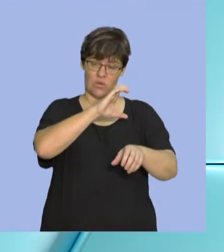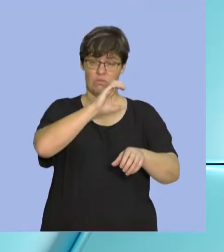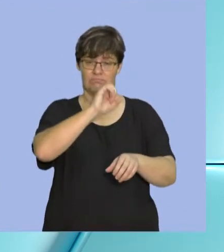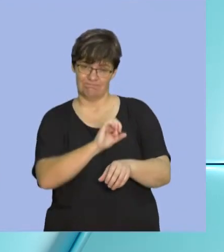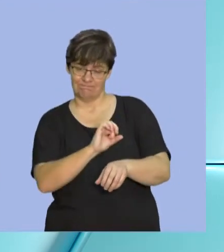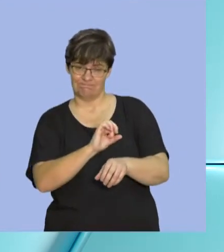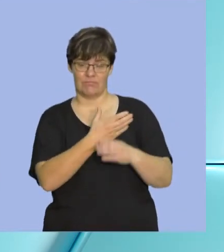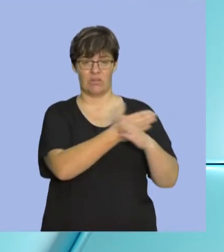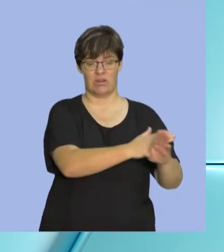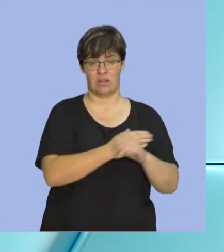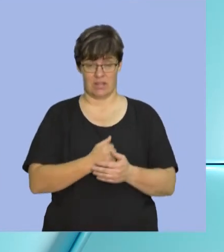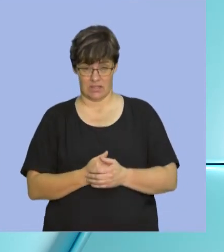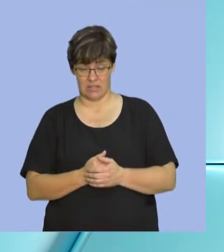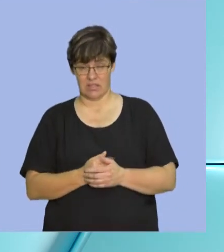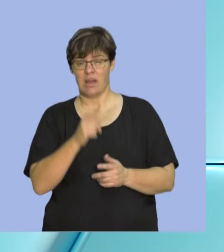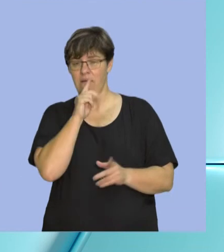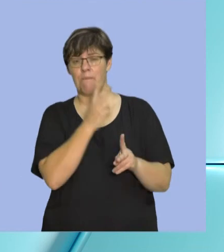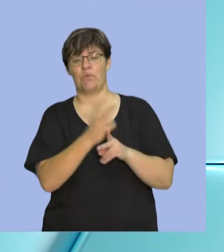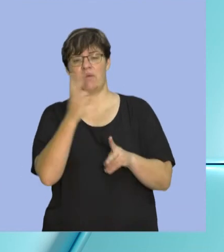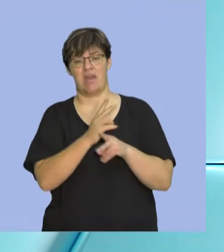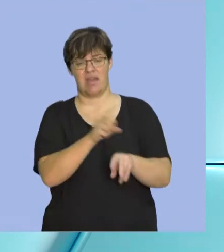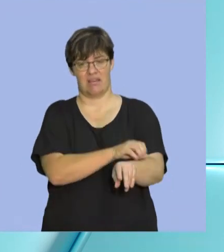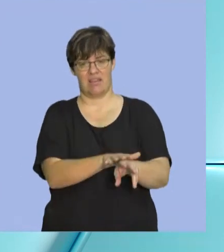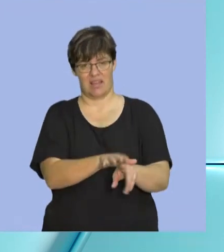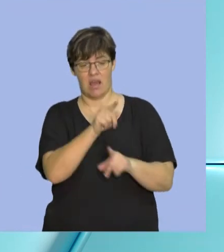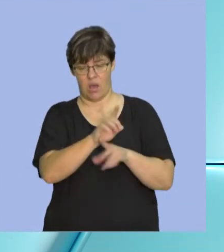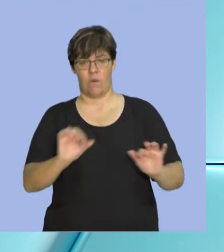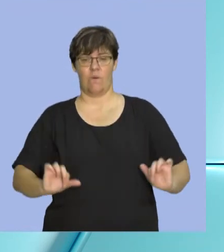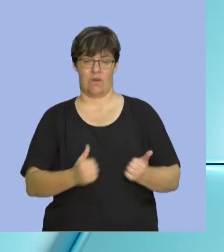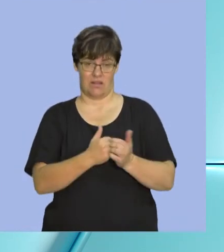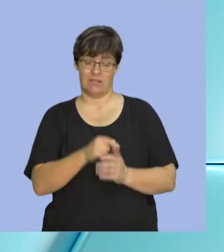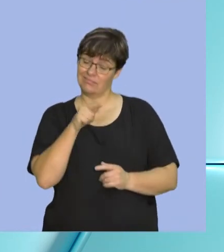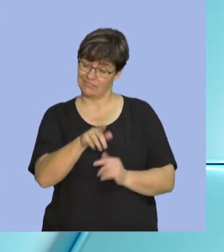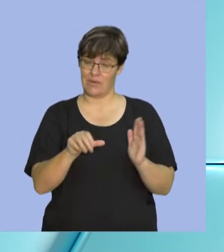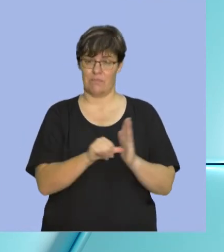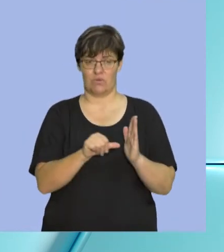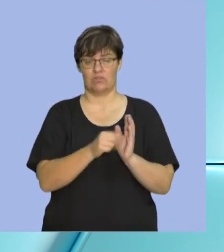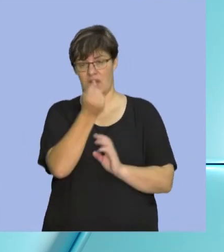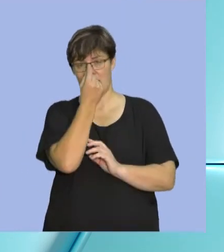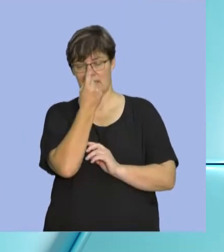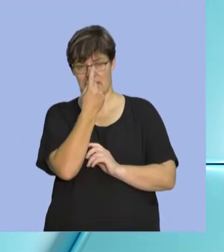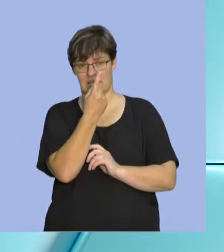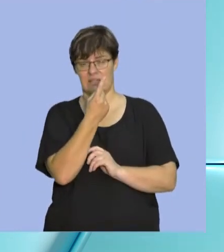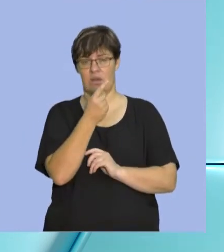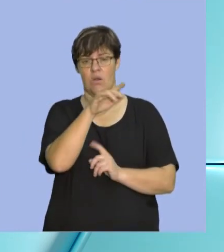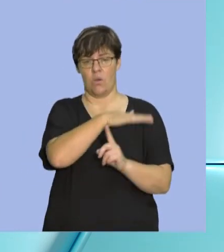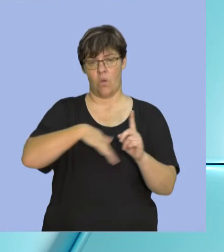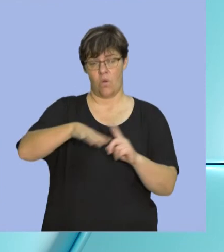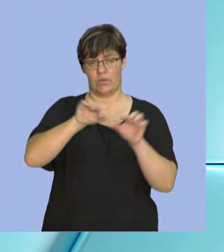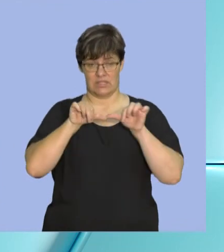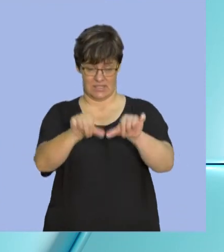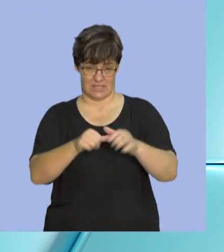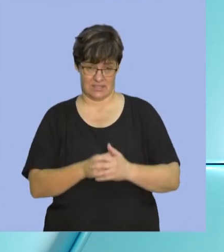vasoconstriction, and prepare these sections pretty well. This is important in understanding homeostasis. As we wrap up the